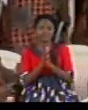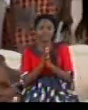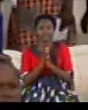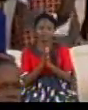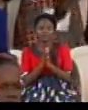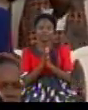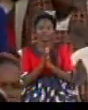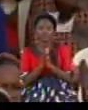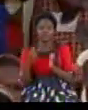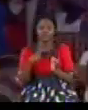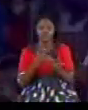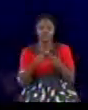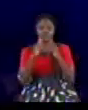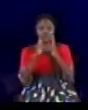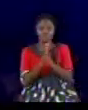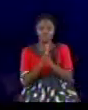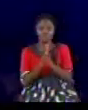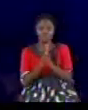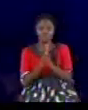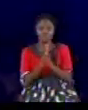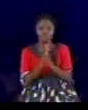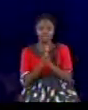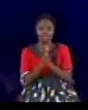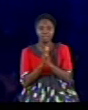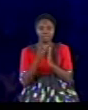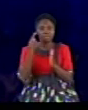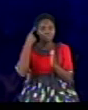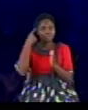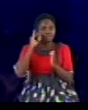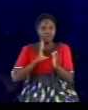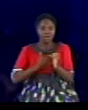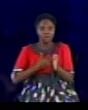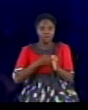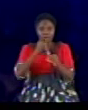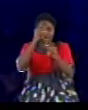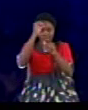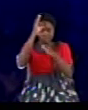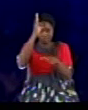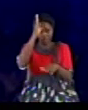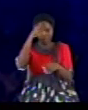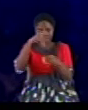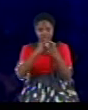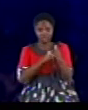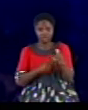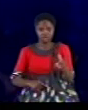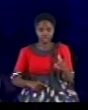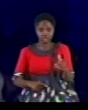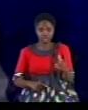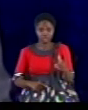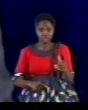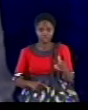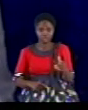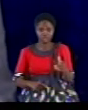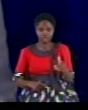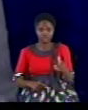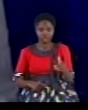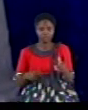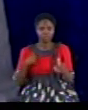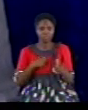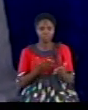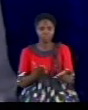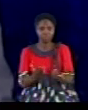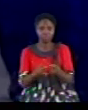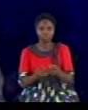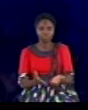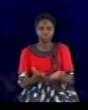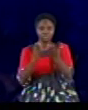We're going to pray for our Father in the Lord. We're going to lift up our voices